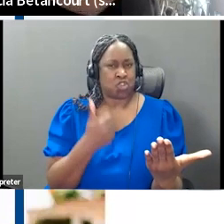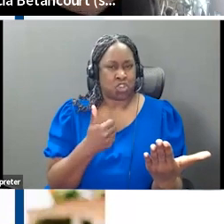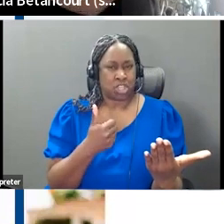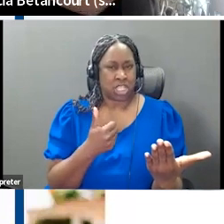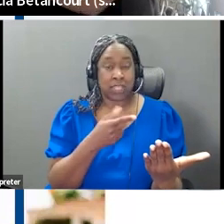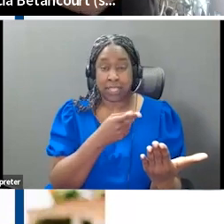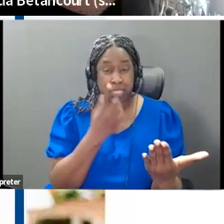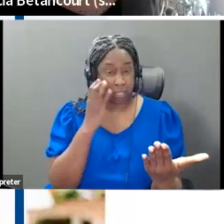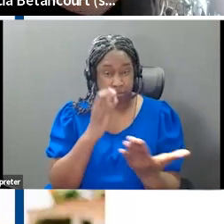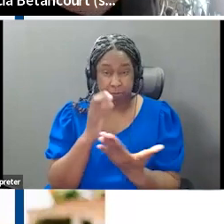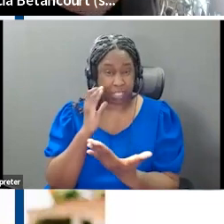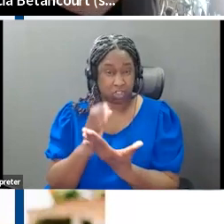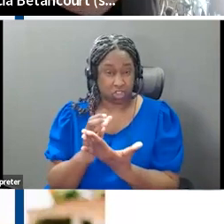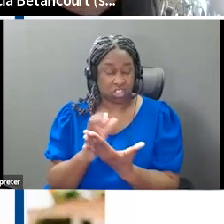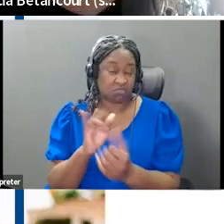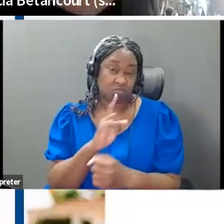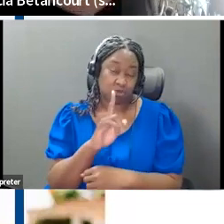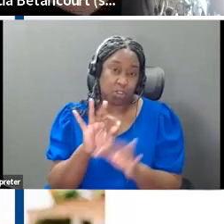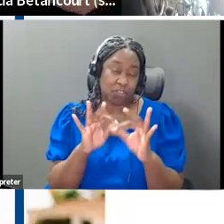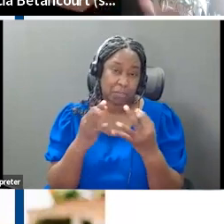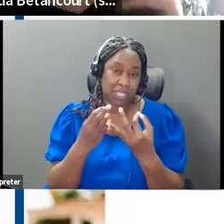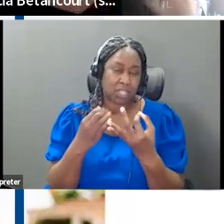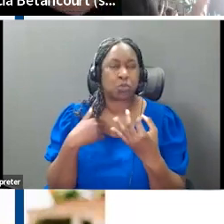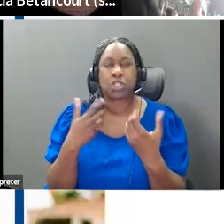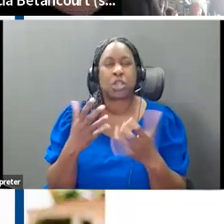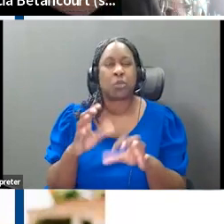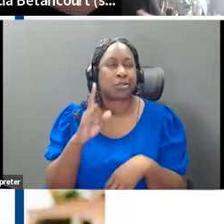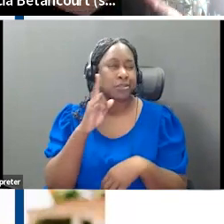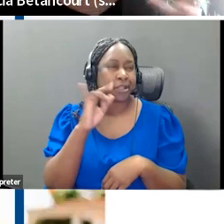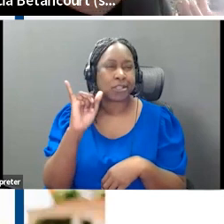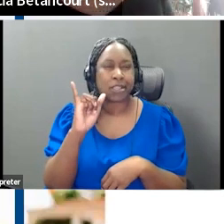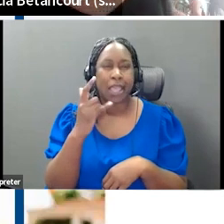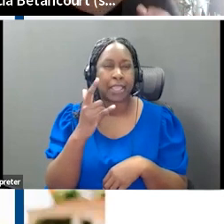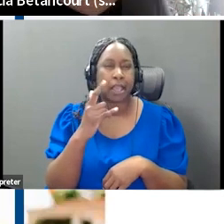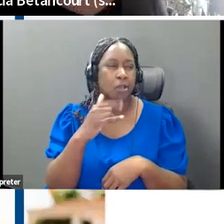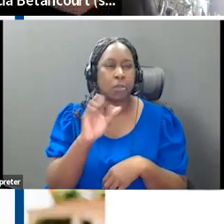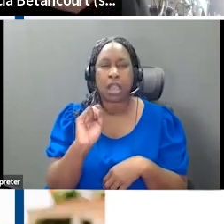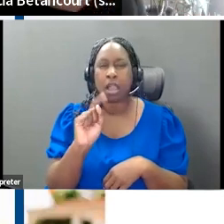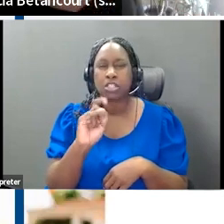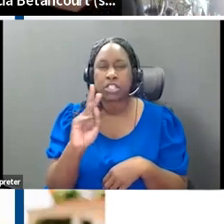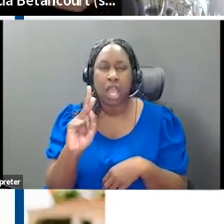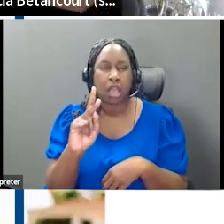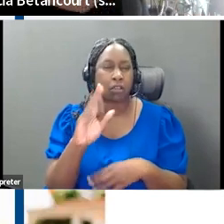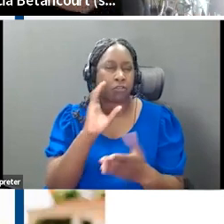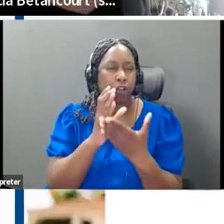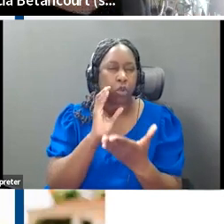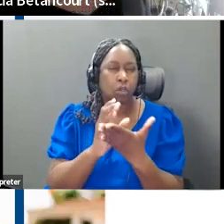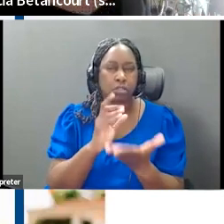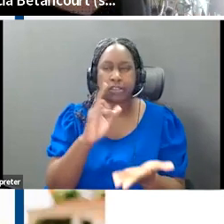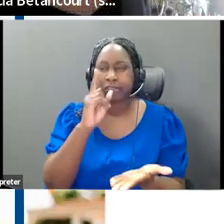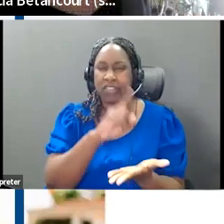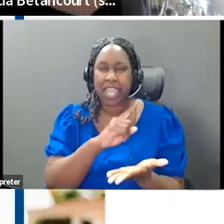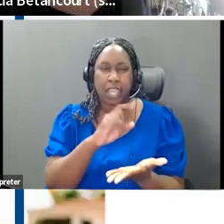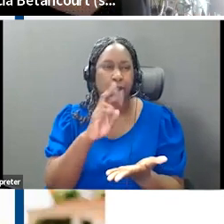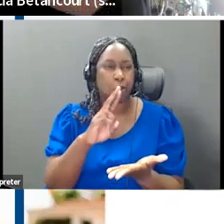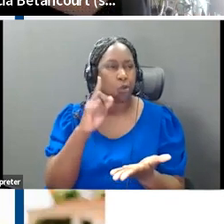these pictures could be a real family. We didn't want them to look like stock photos or really posed or fake. And that really